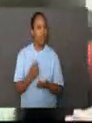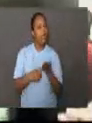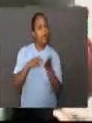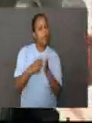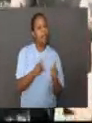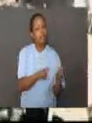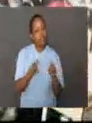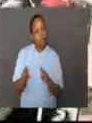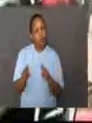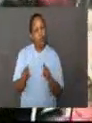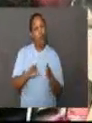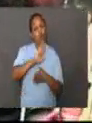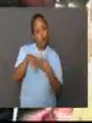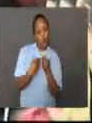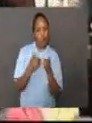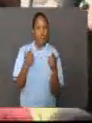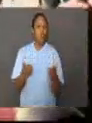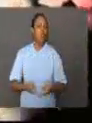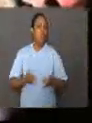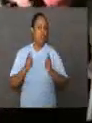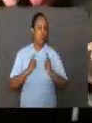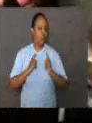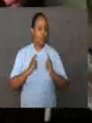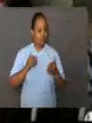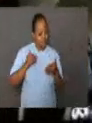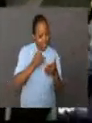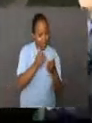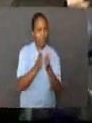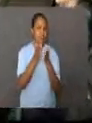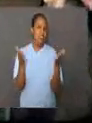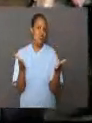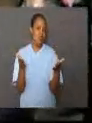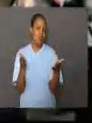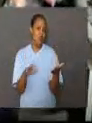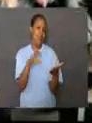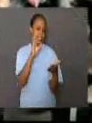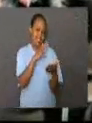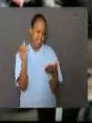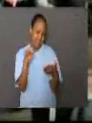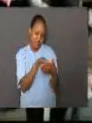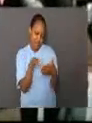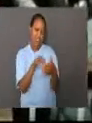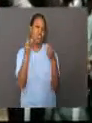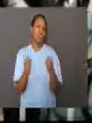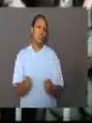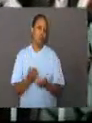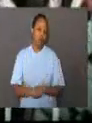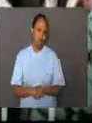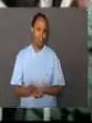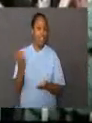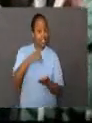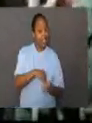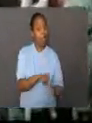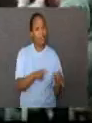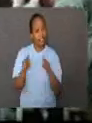you all have the opportunity to look closely at the text and study it.